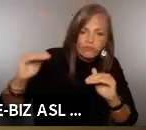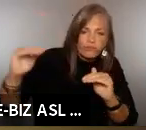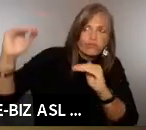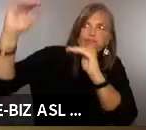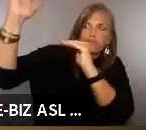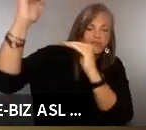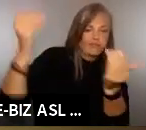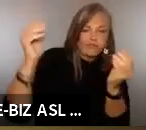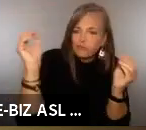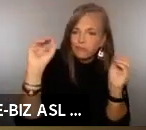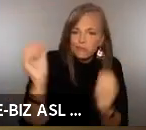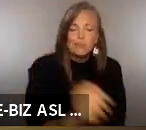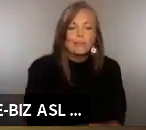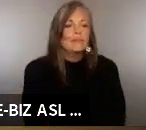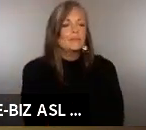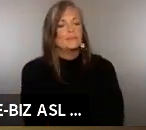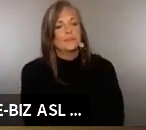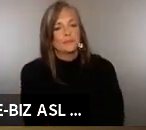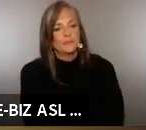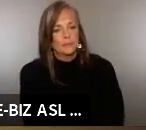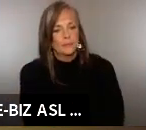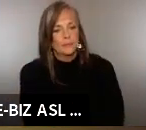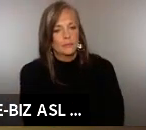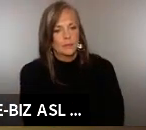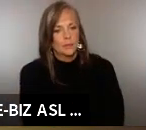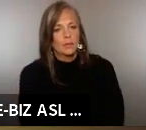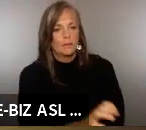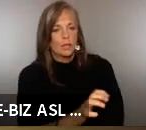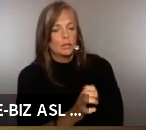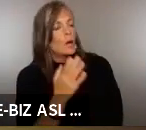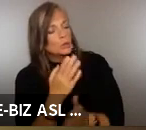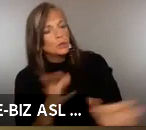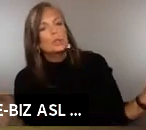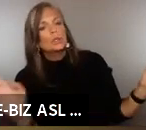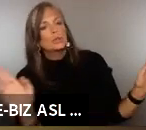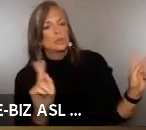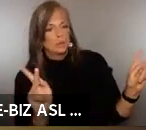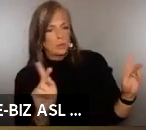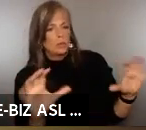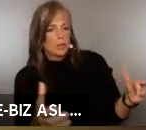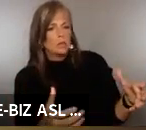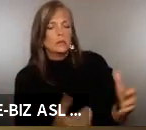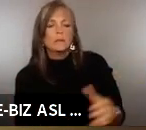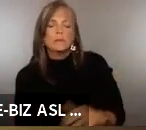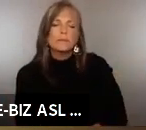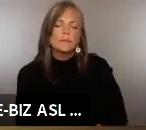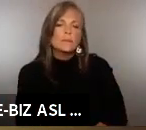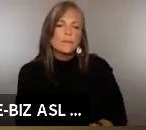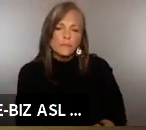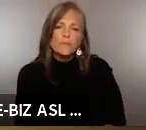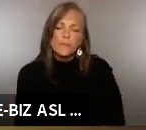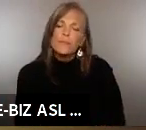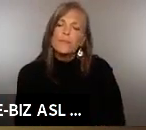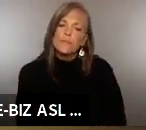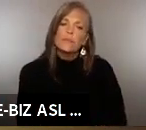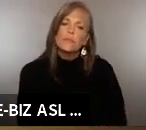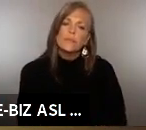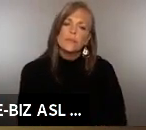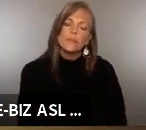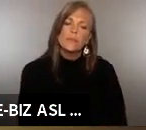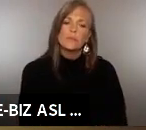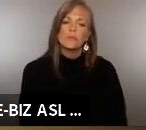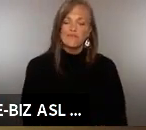spectrum and the general population. I mean, in some ways, because